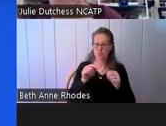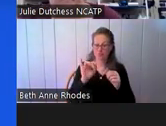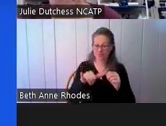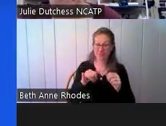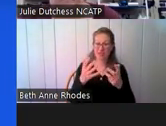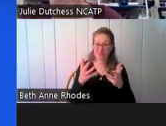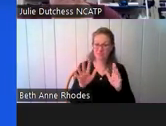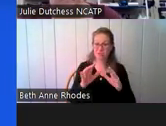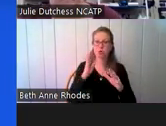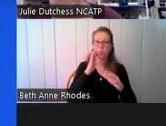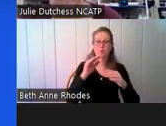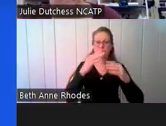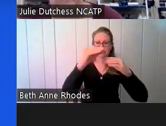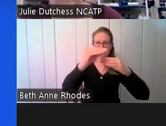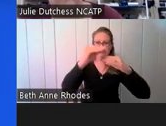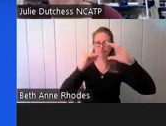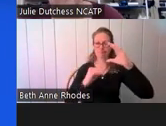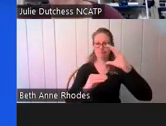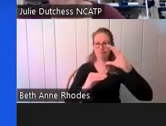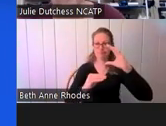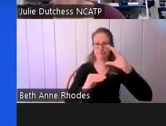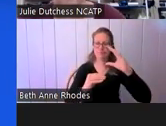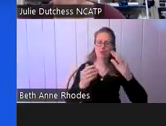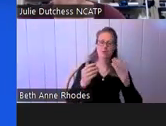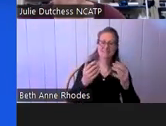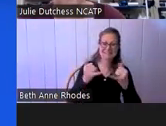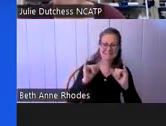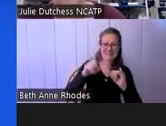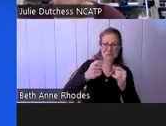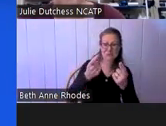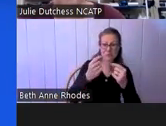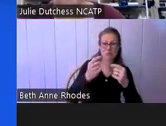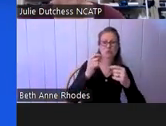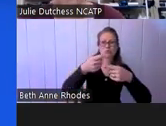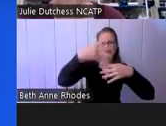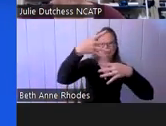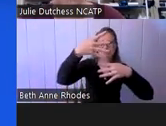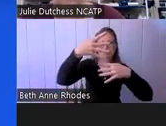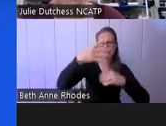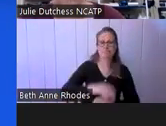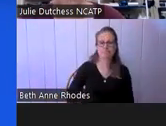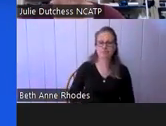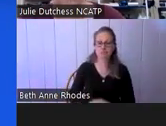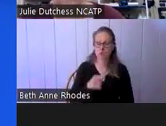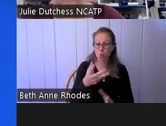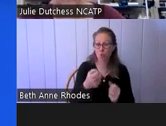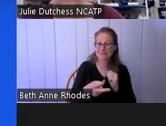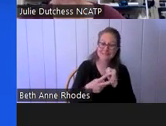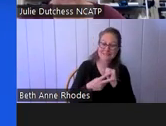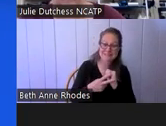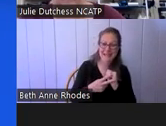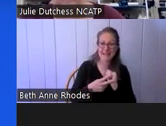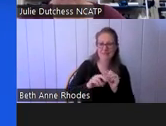each section so that your upcoming tasks stay on top and you can direct your focus to what's coming next. Want to archive your completed